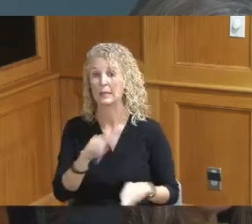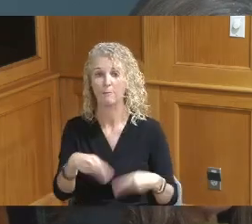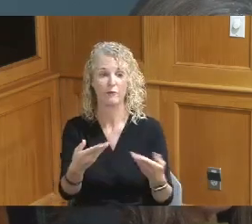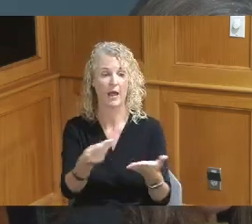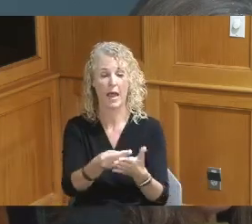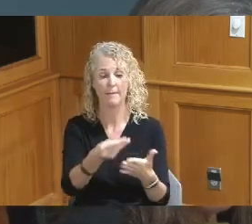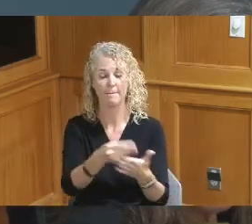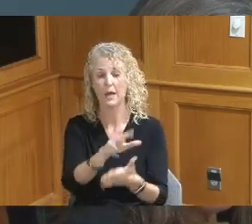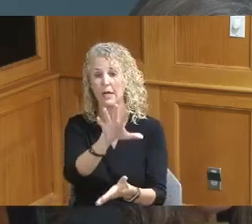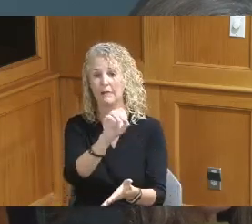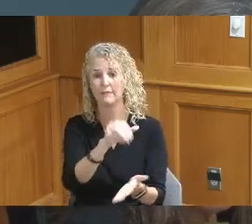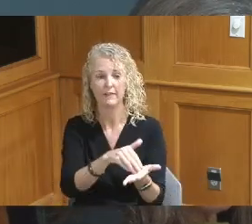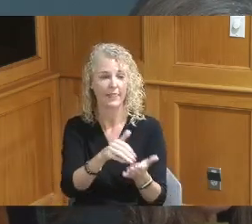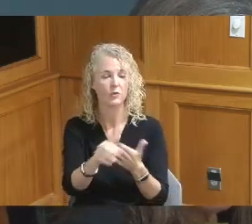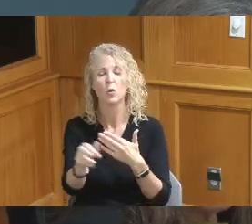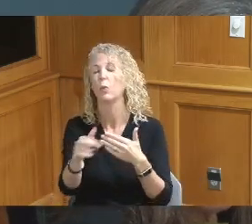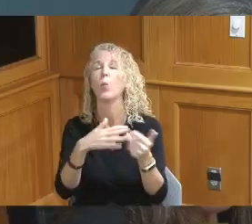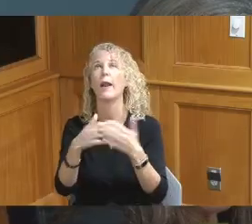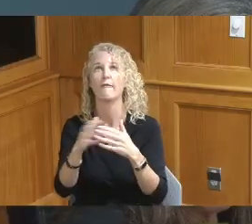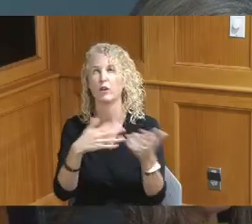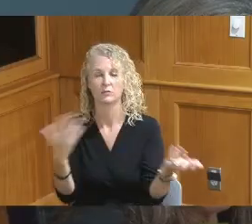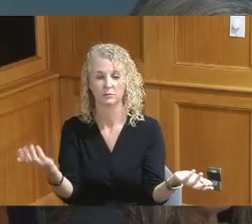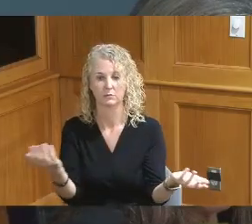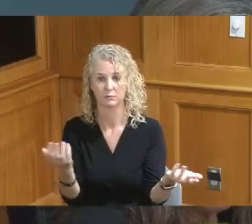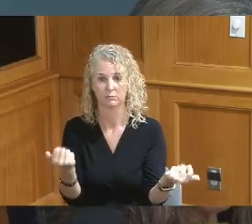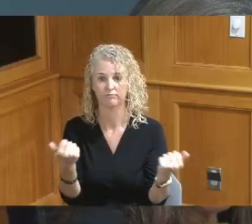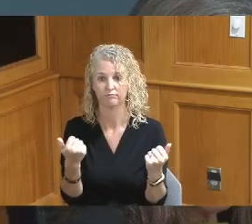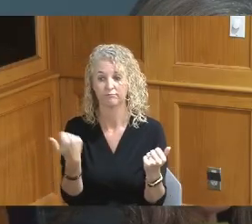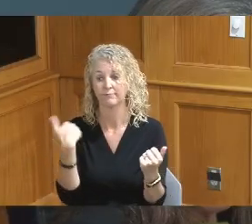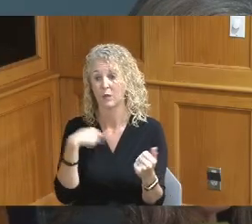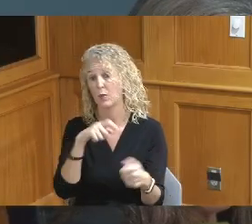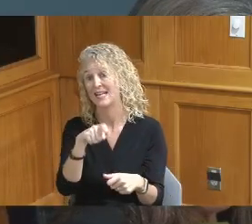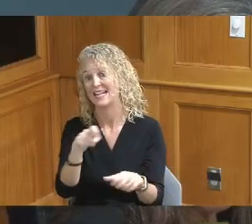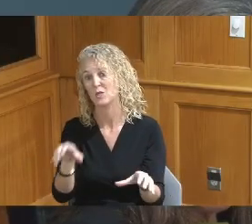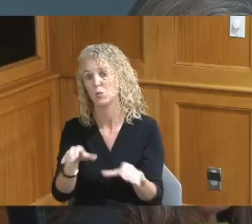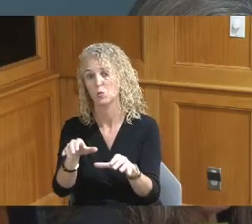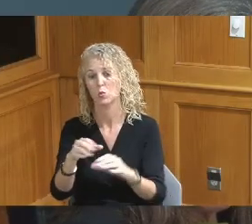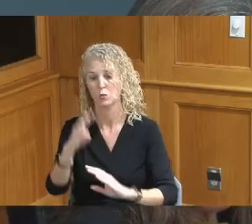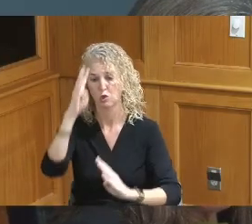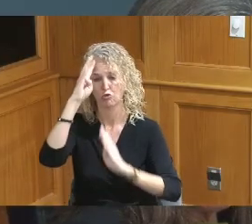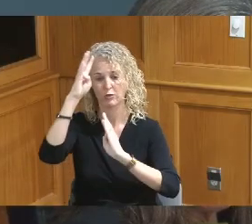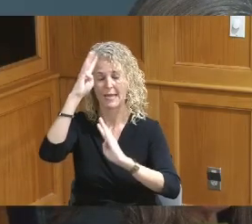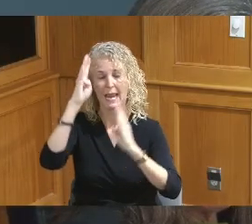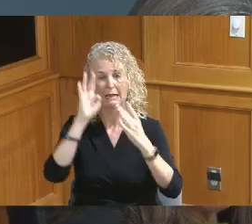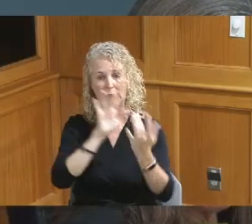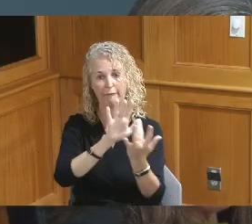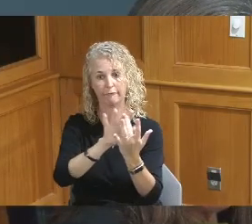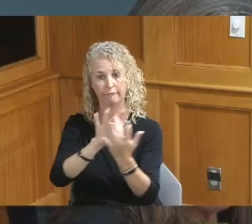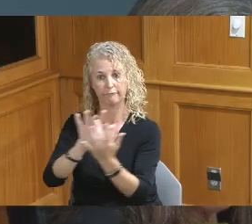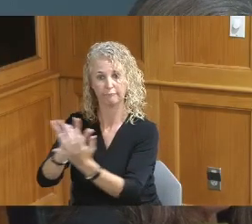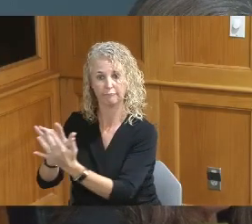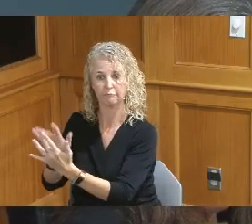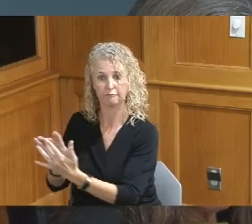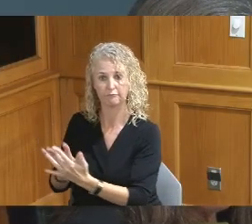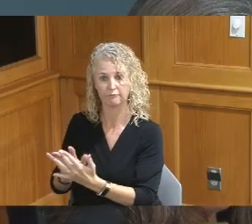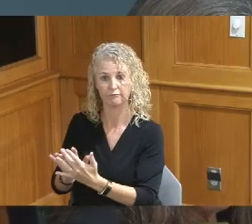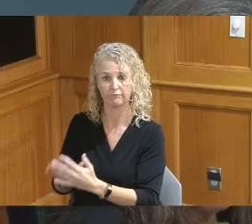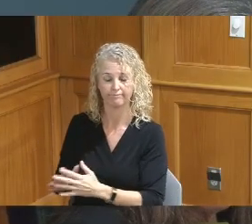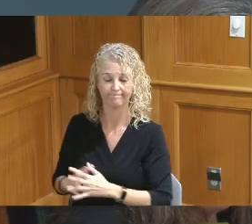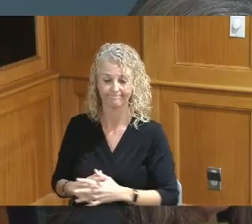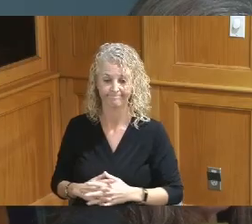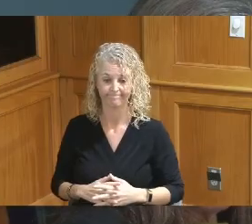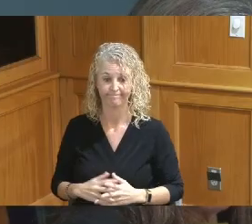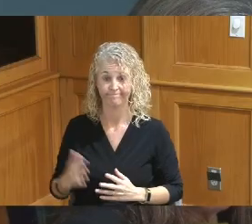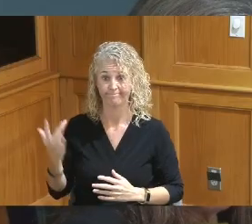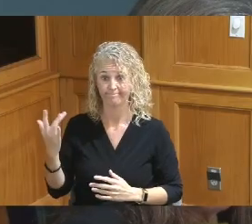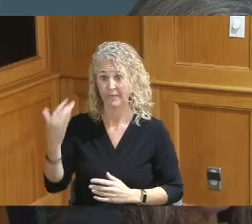money, $50,000 or whatever. And we need to do, I think, a better job of outreach, because